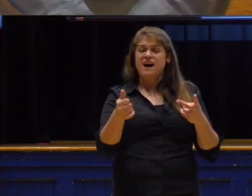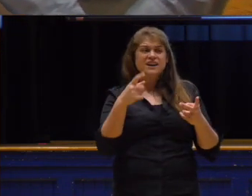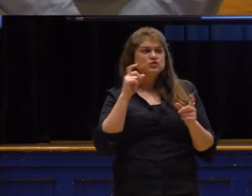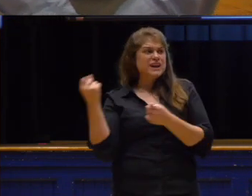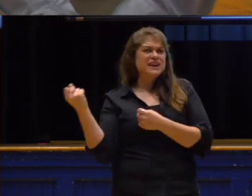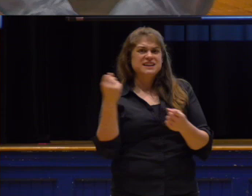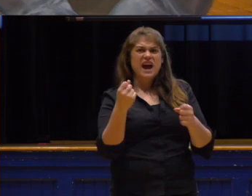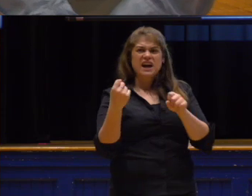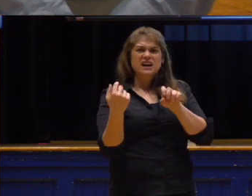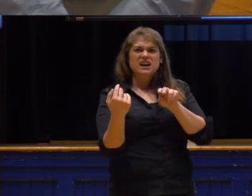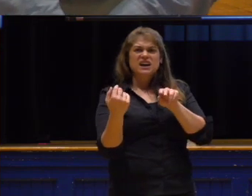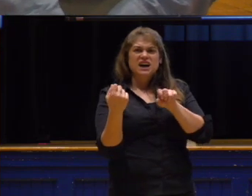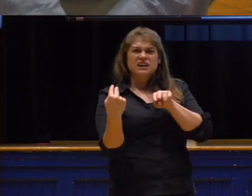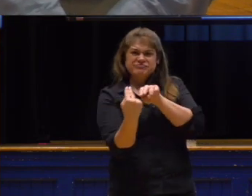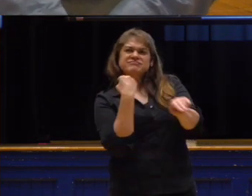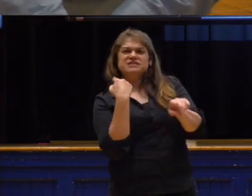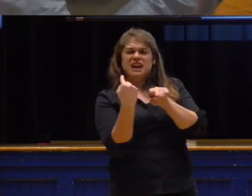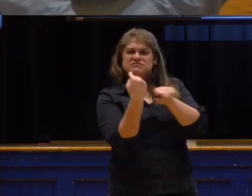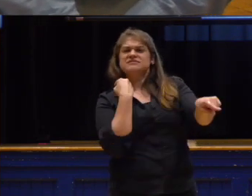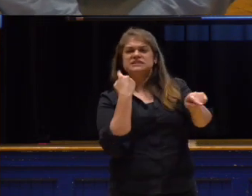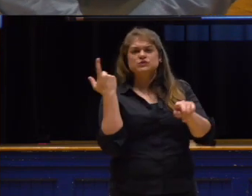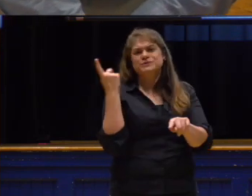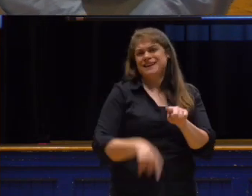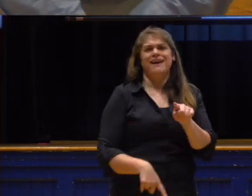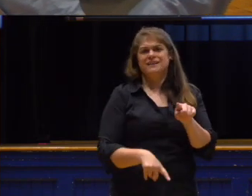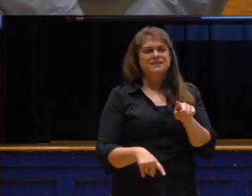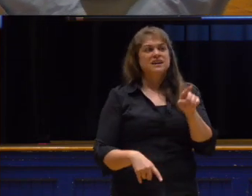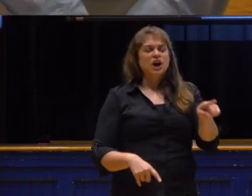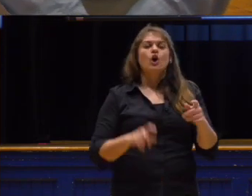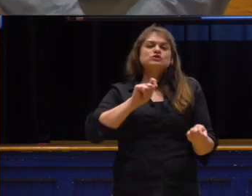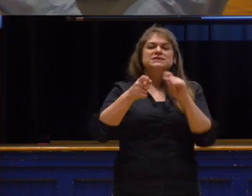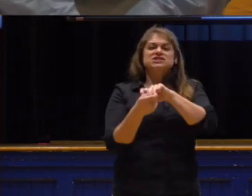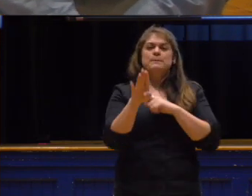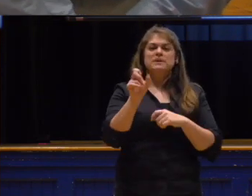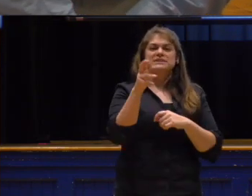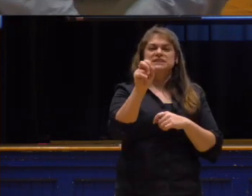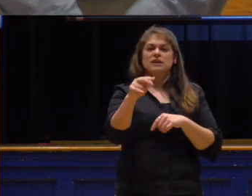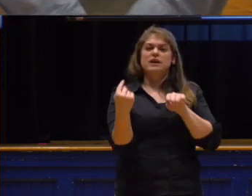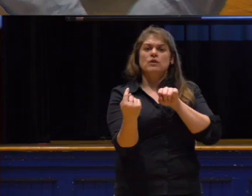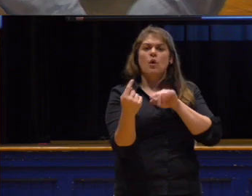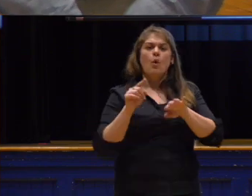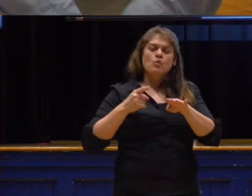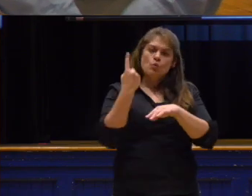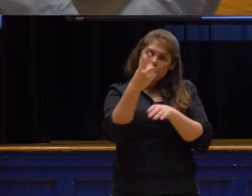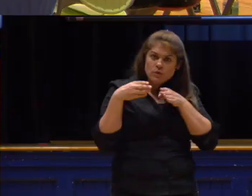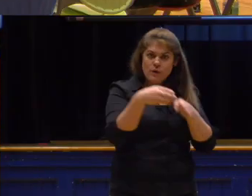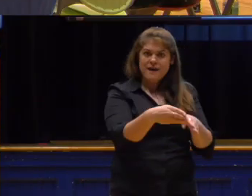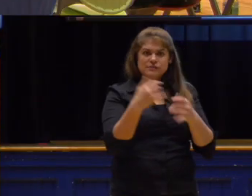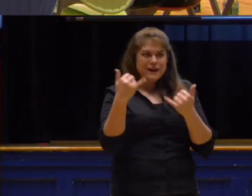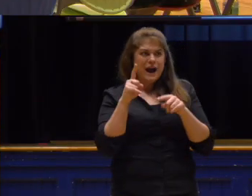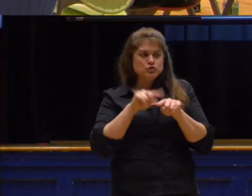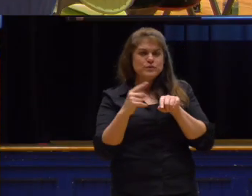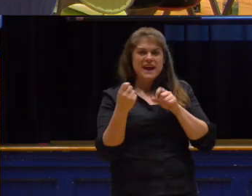you can't get down there with 2 cars. Burlington? Is that going to be one way? Because you